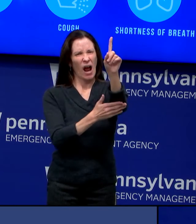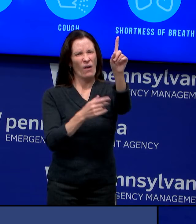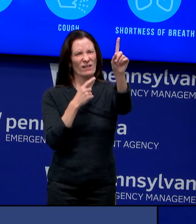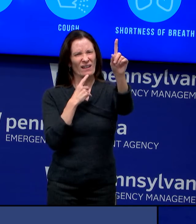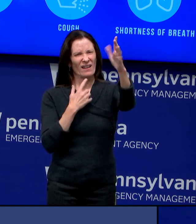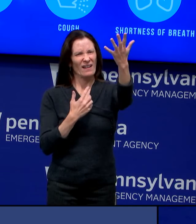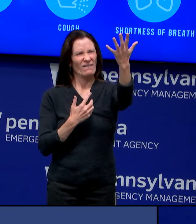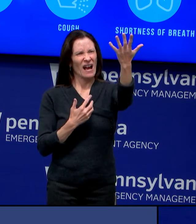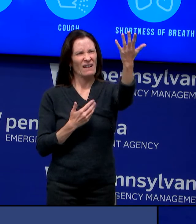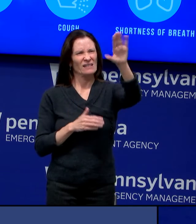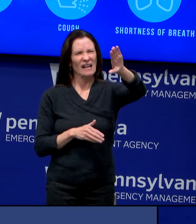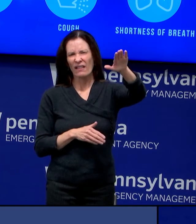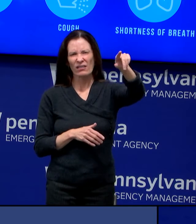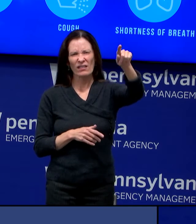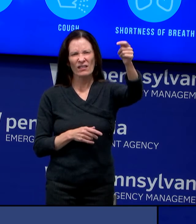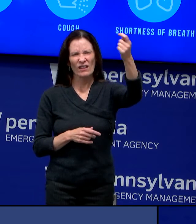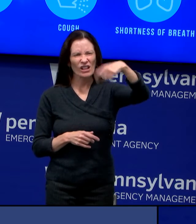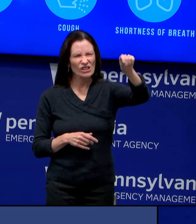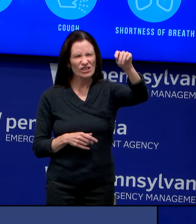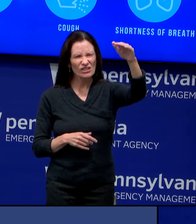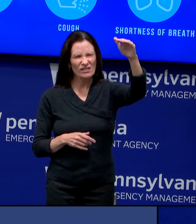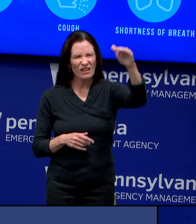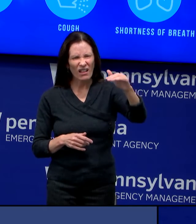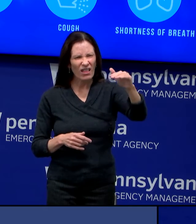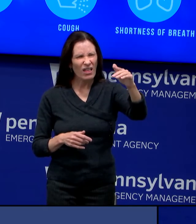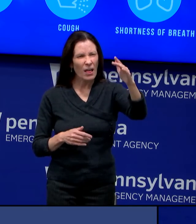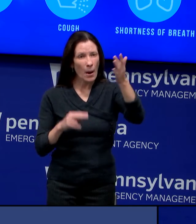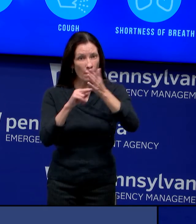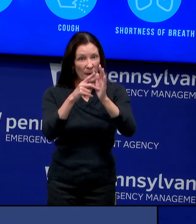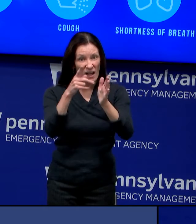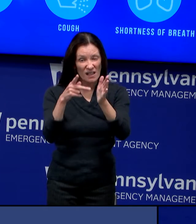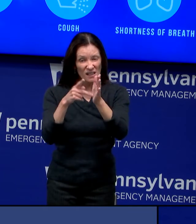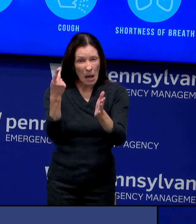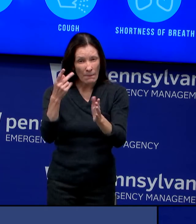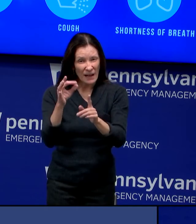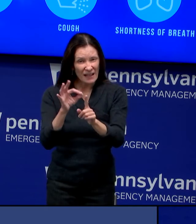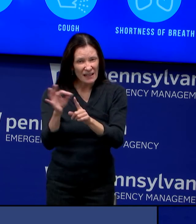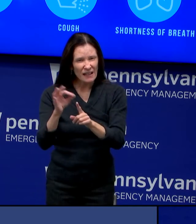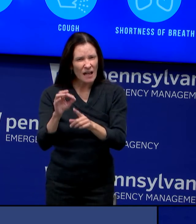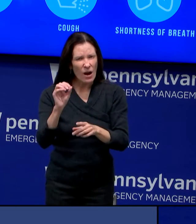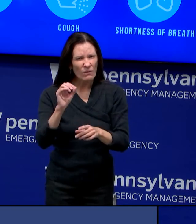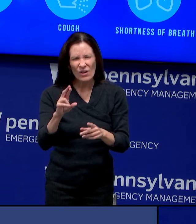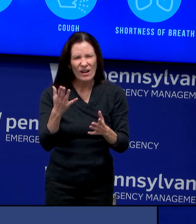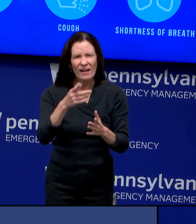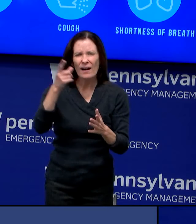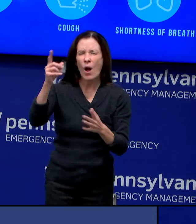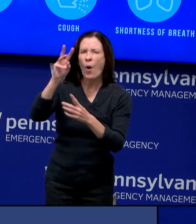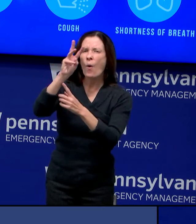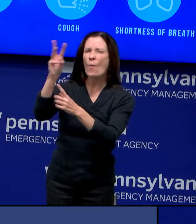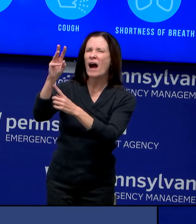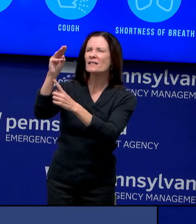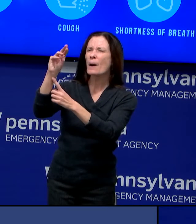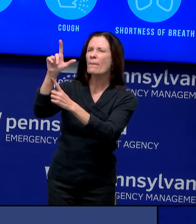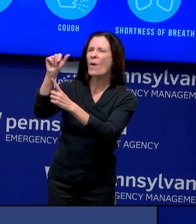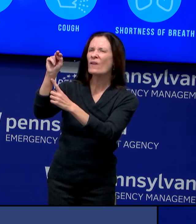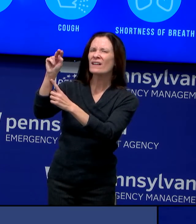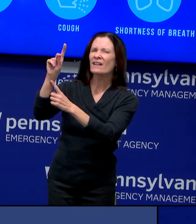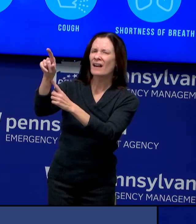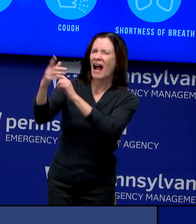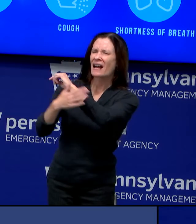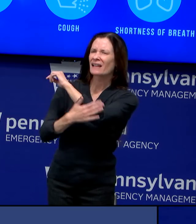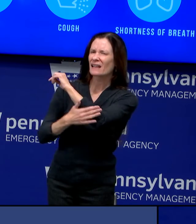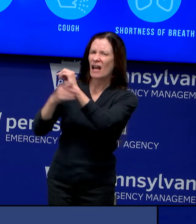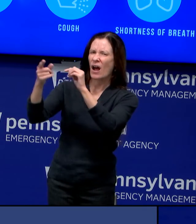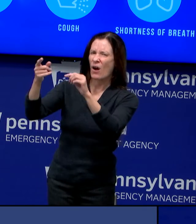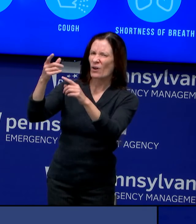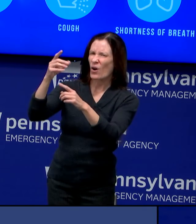today in Westmoreland County, where state numbers had for weeks been behind what the county coroner was reporting. Why is this happening, and how can you